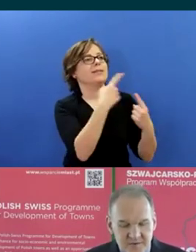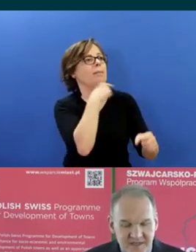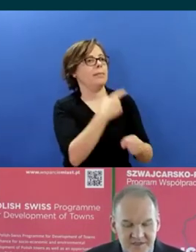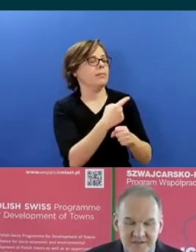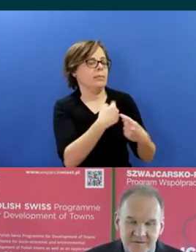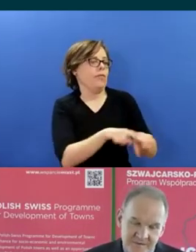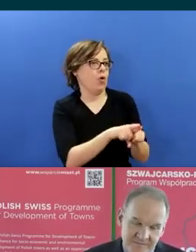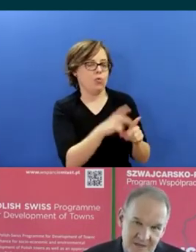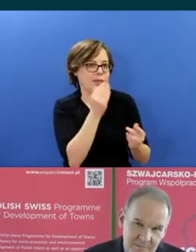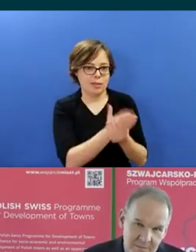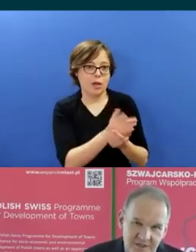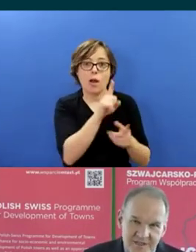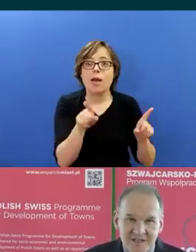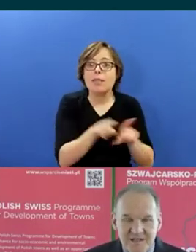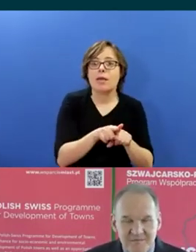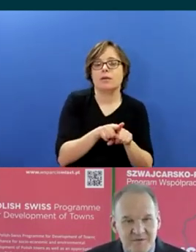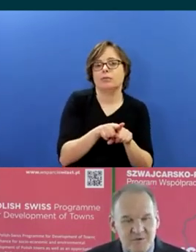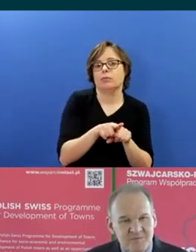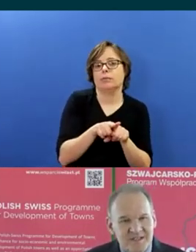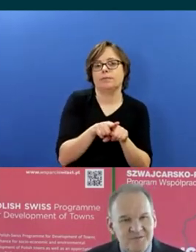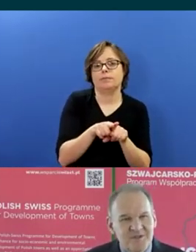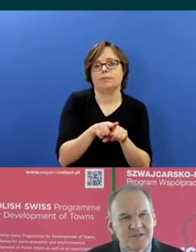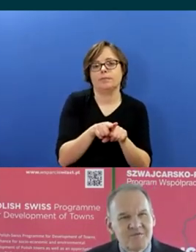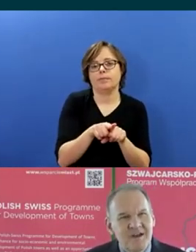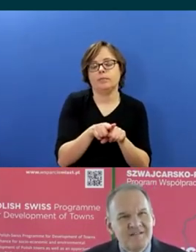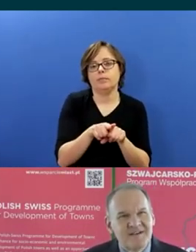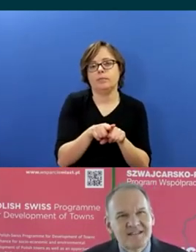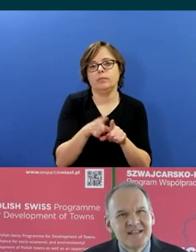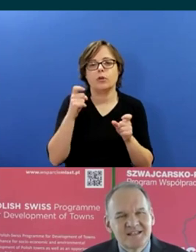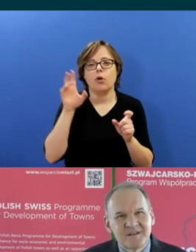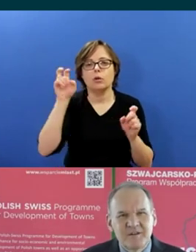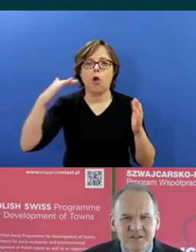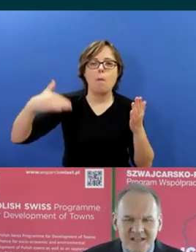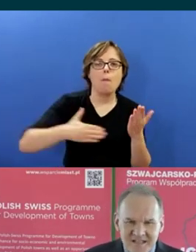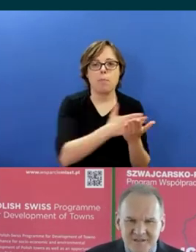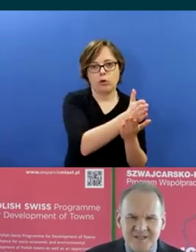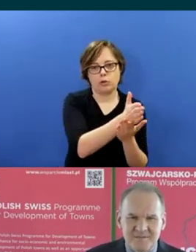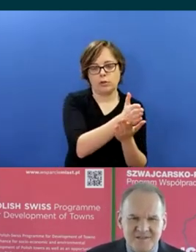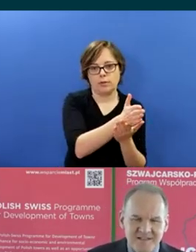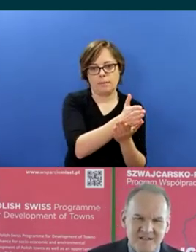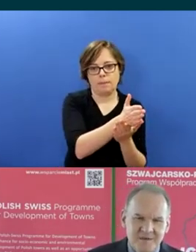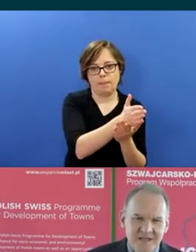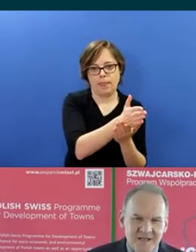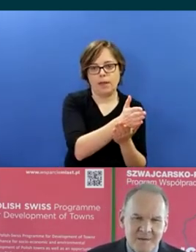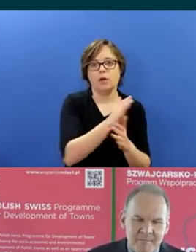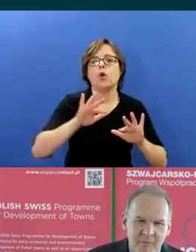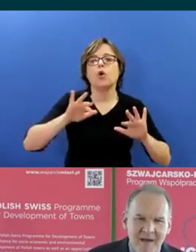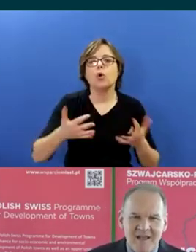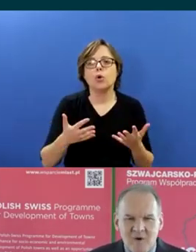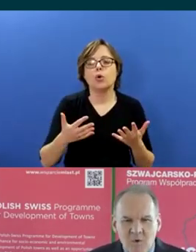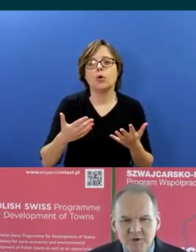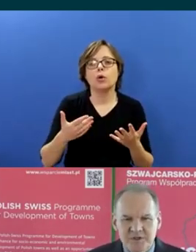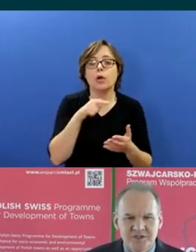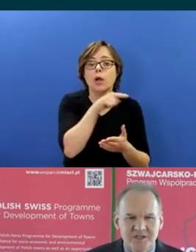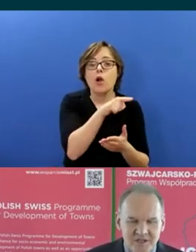responsible for implementing its own projects, but in a way it becomes the intermediary, facilitator. But I